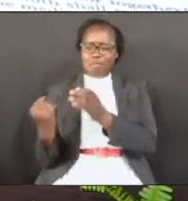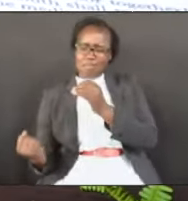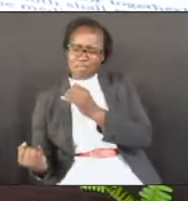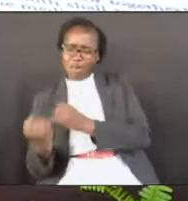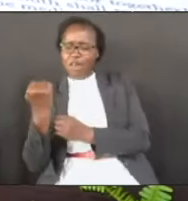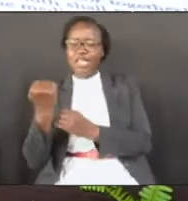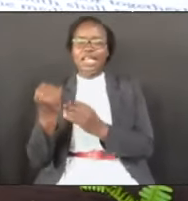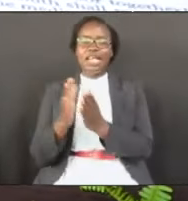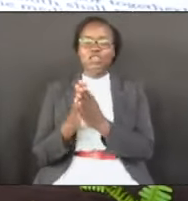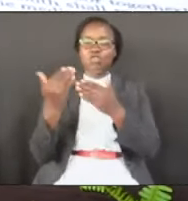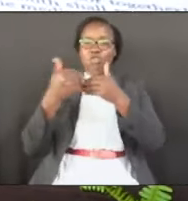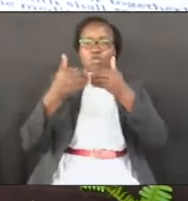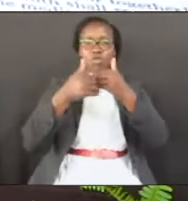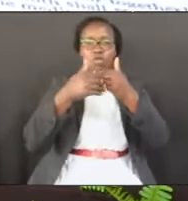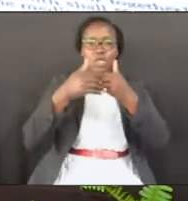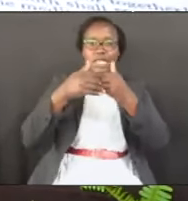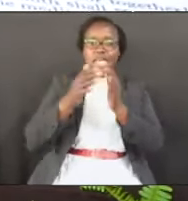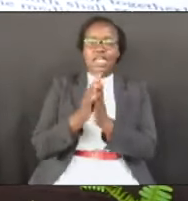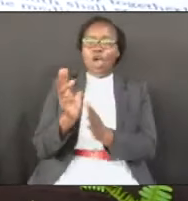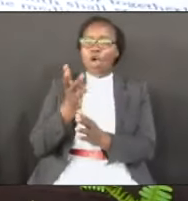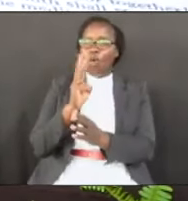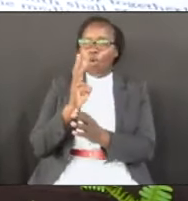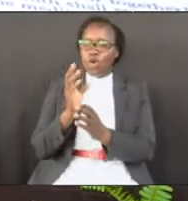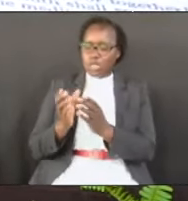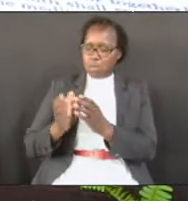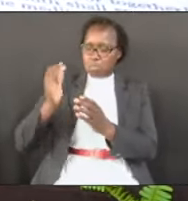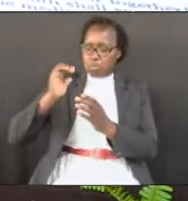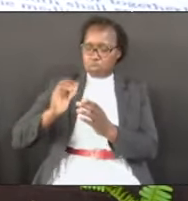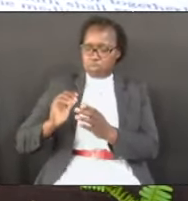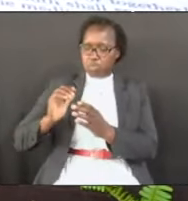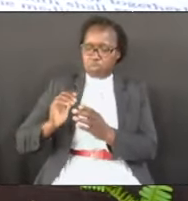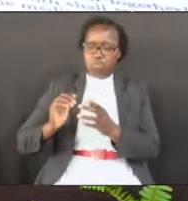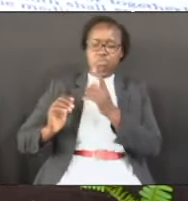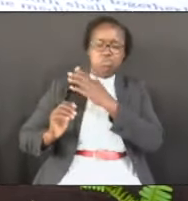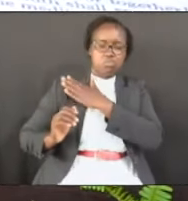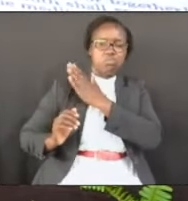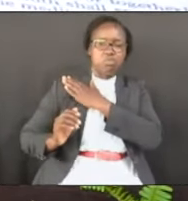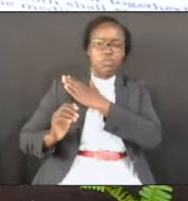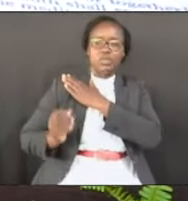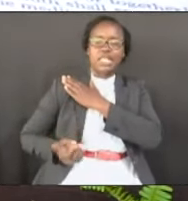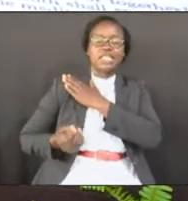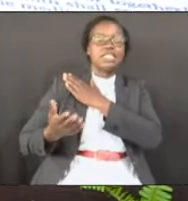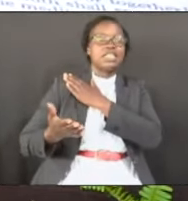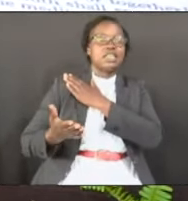and took bread and a skin of water, and putting it on her shoulder, he gave it